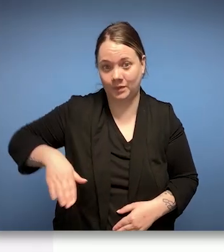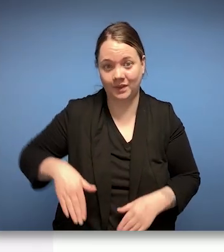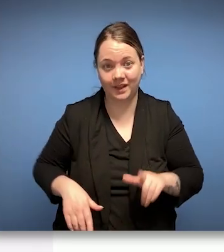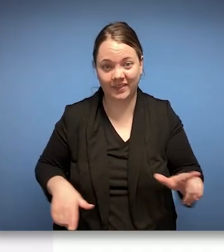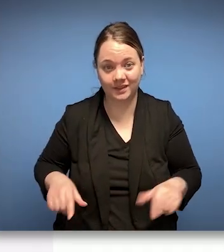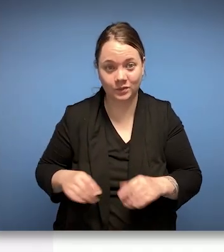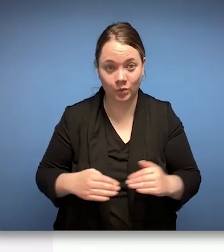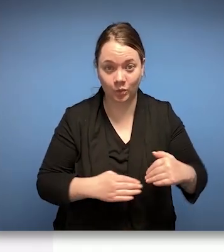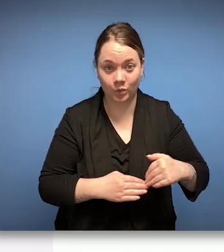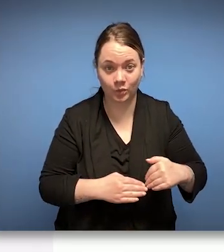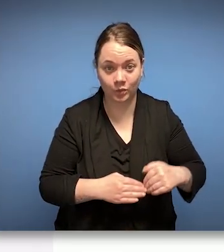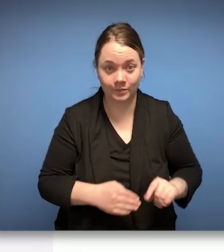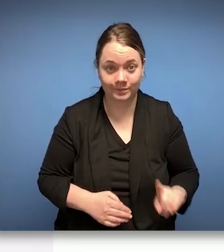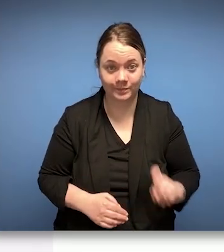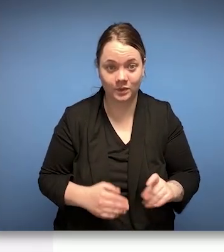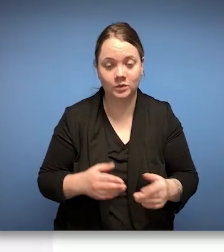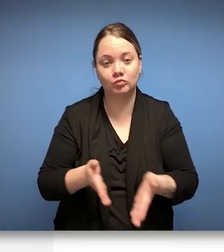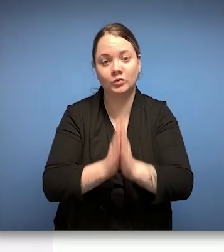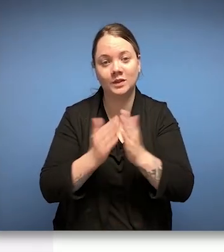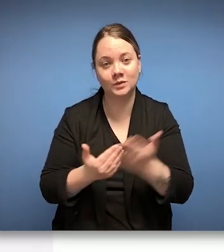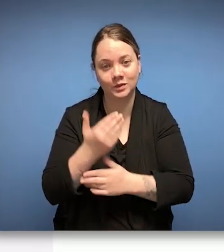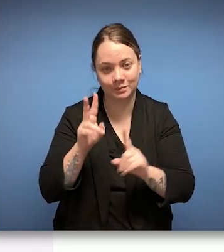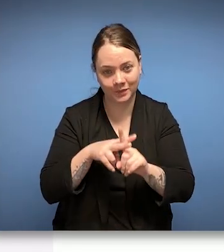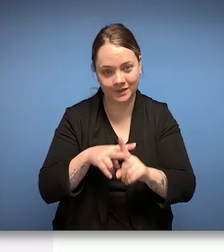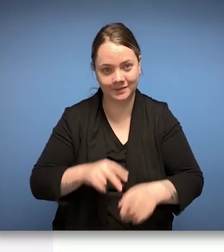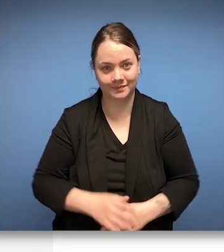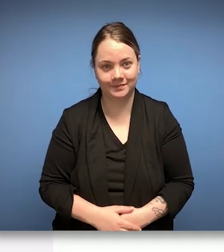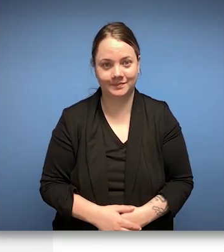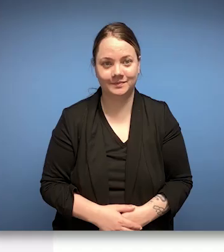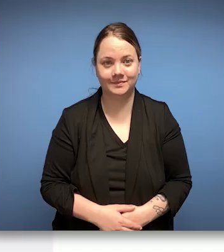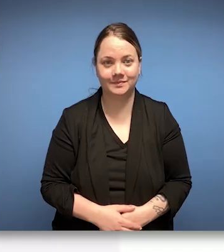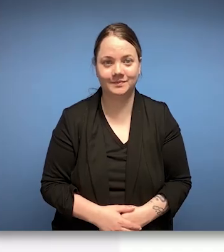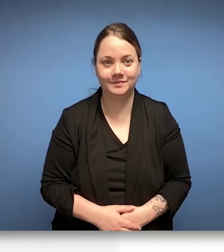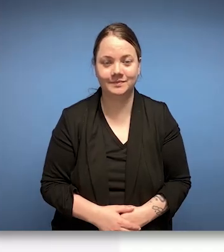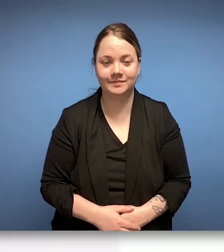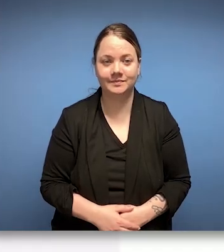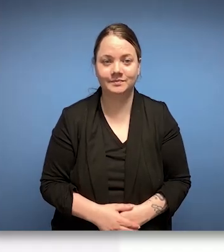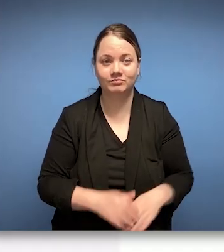left corner, click the blue button labeled Request New Appointment.